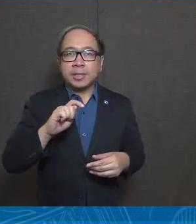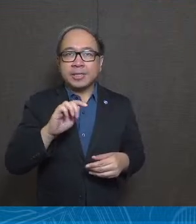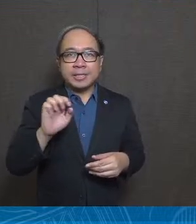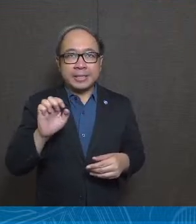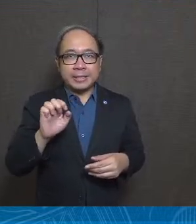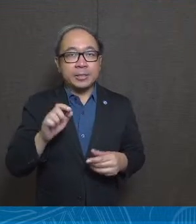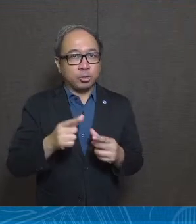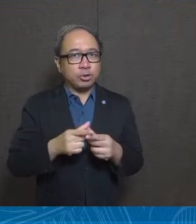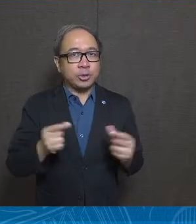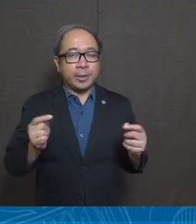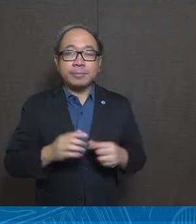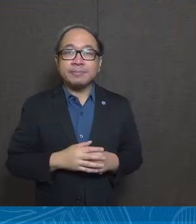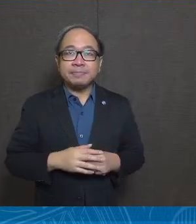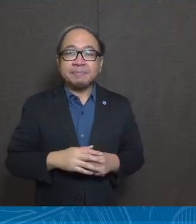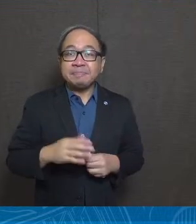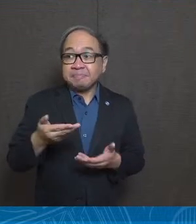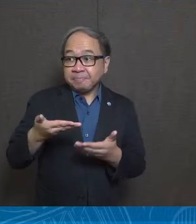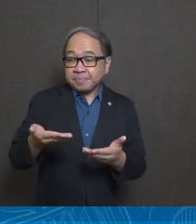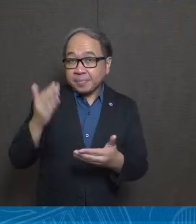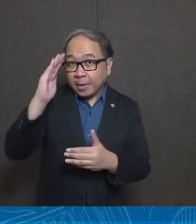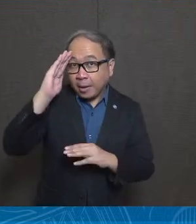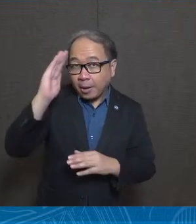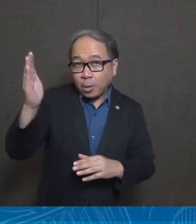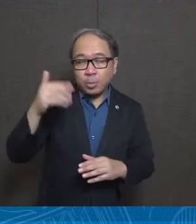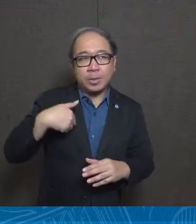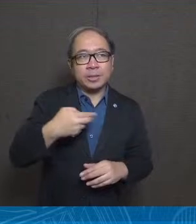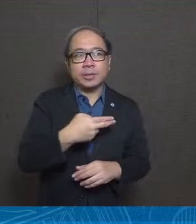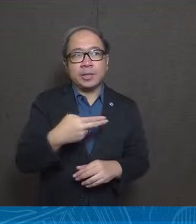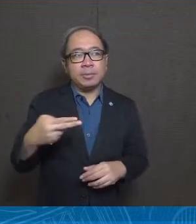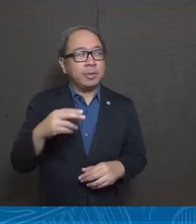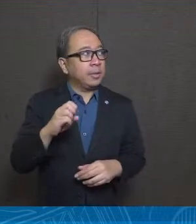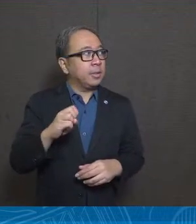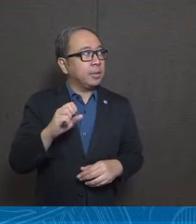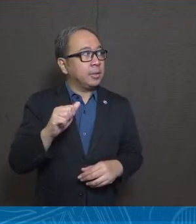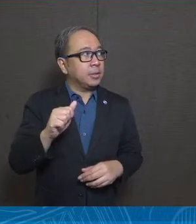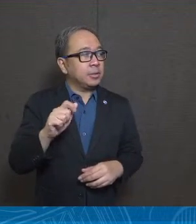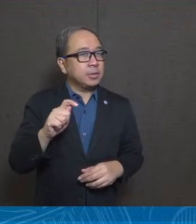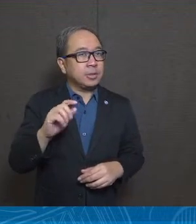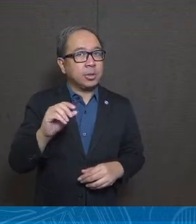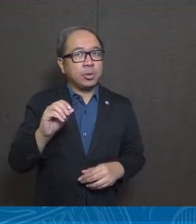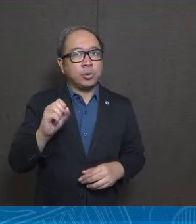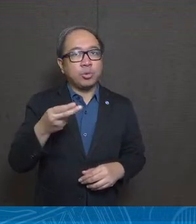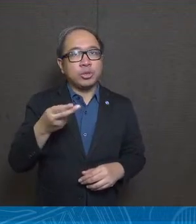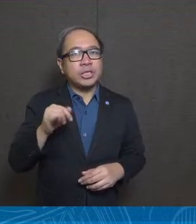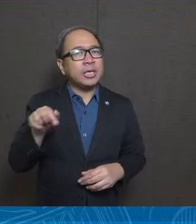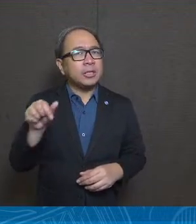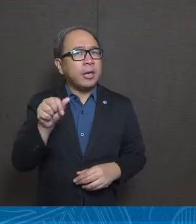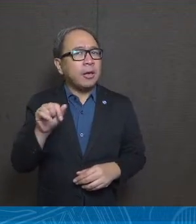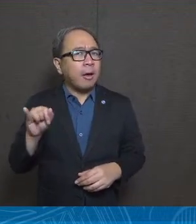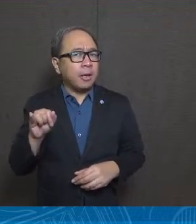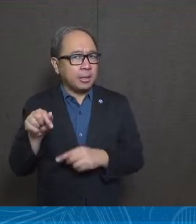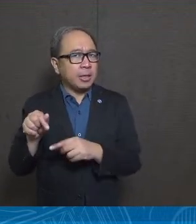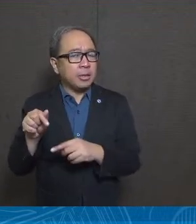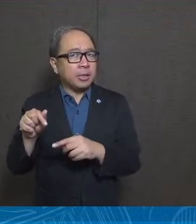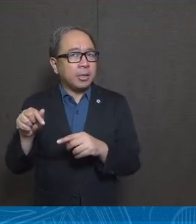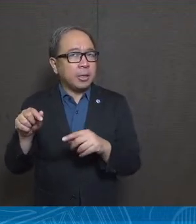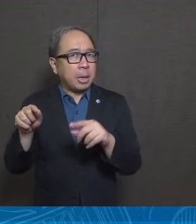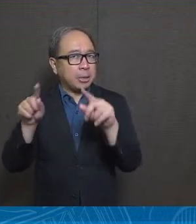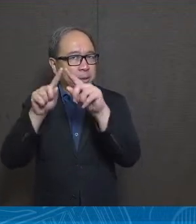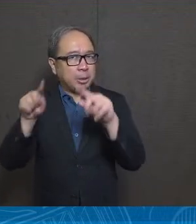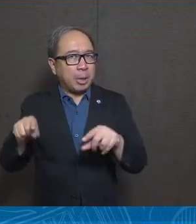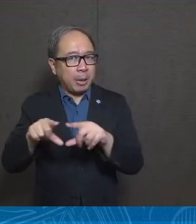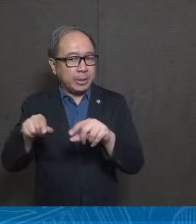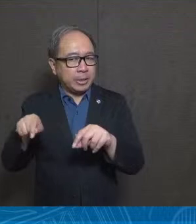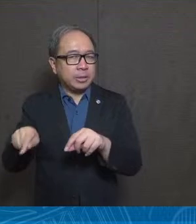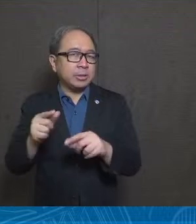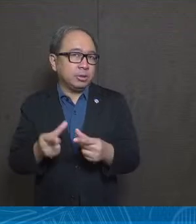you. Hello, my name is Satoshi Negoro from SPECT. This is an AI startup company in Japan. So I'd like to introduce the AI